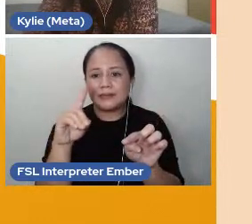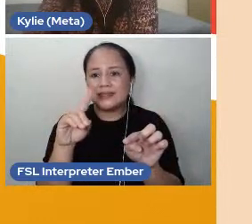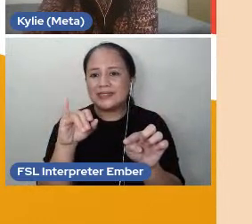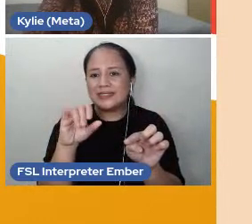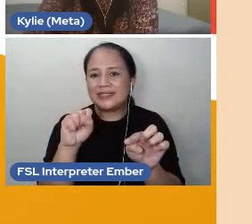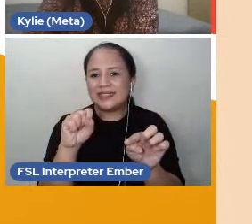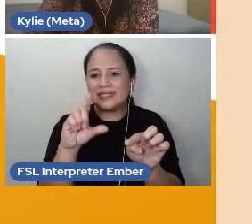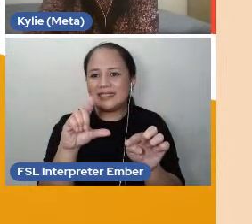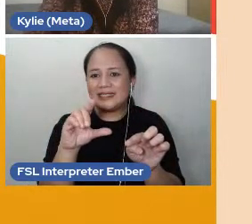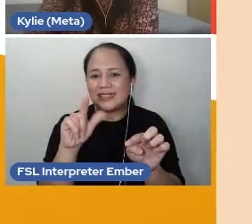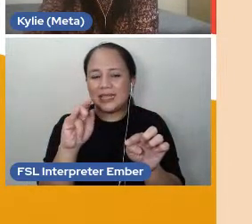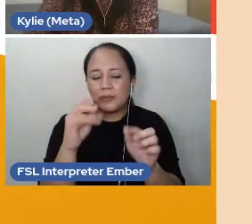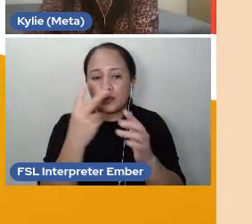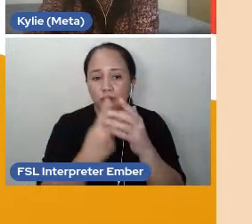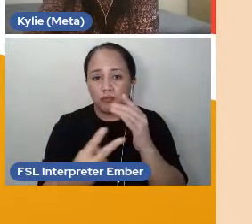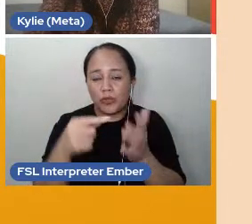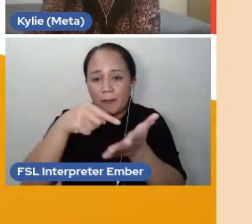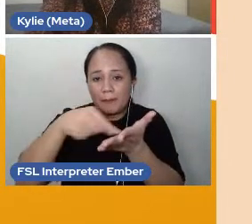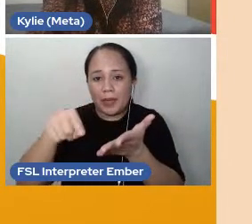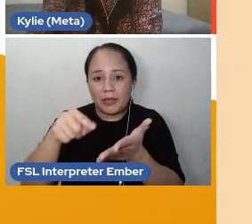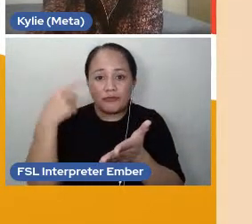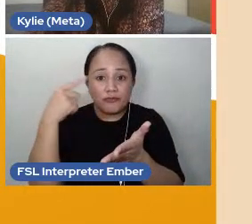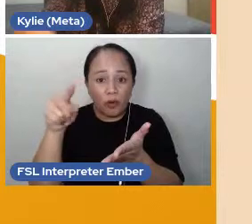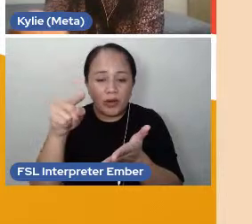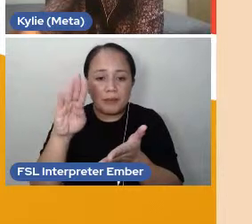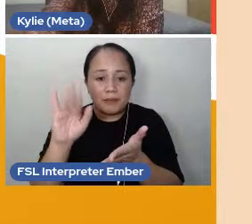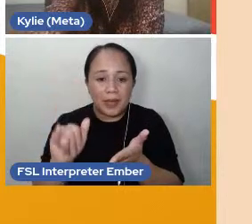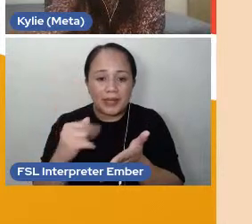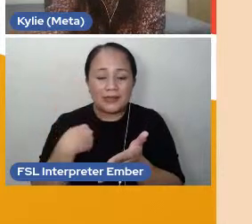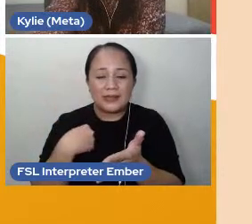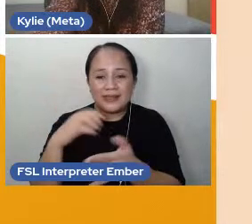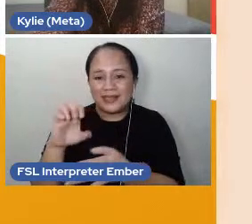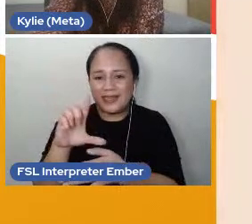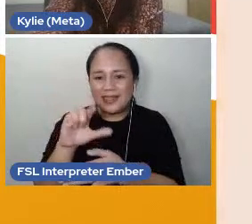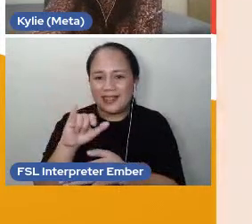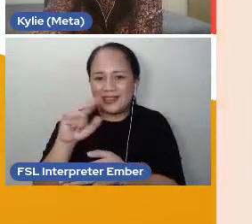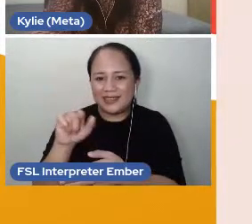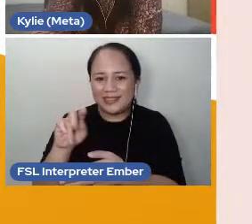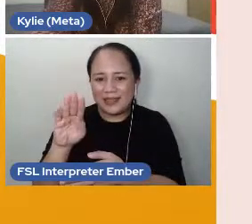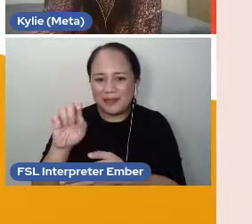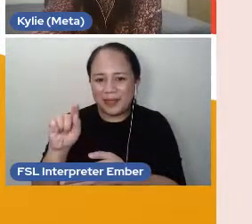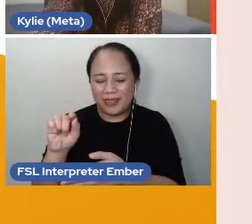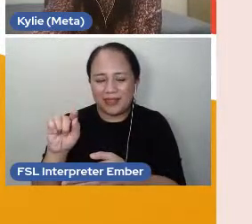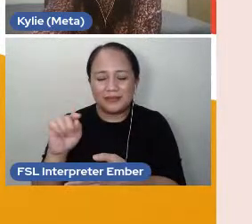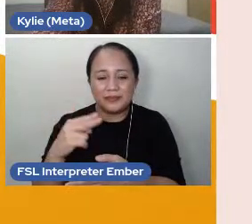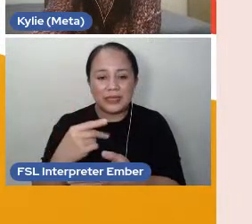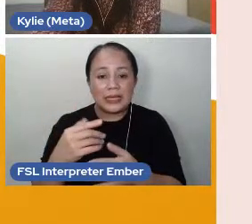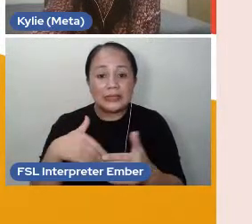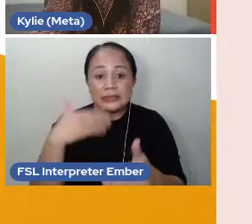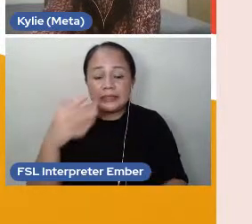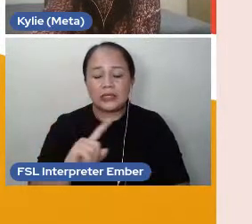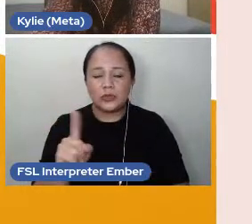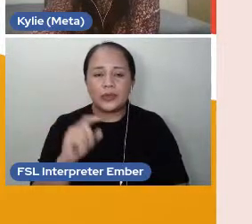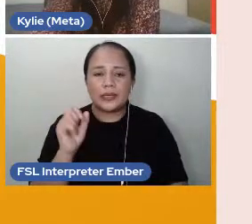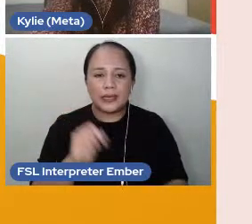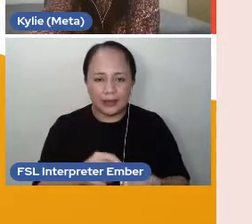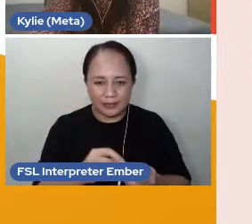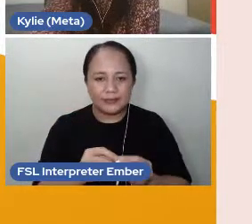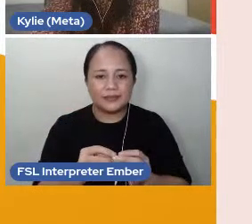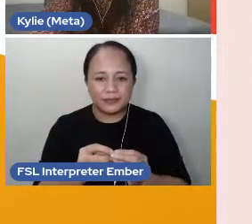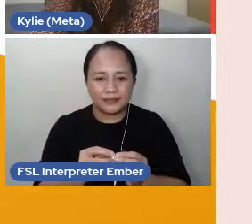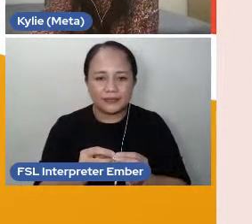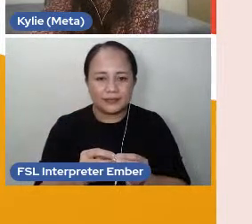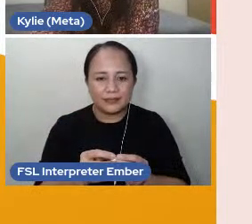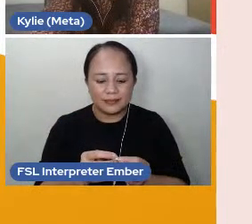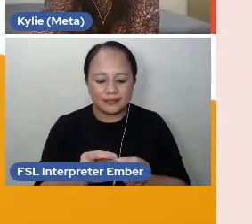So paid for by, vote for Elizabeth Jones. Okay, so now we can take a little bit of a look